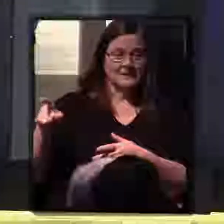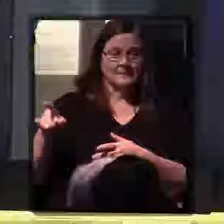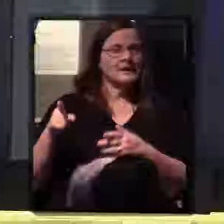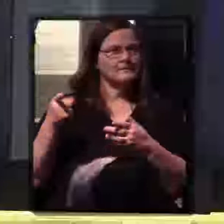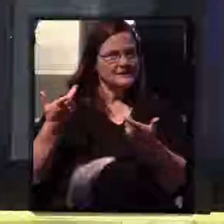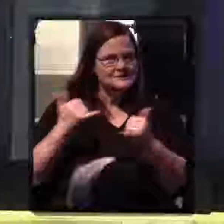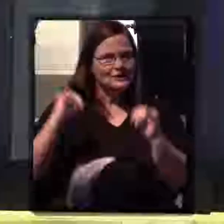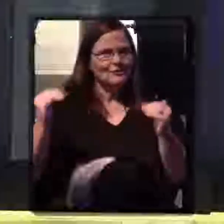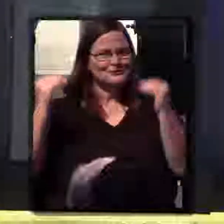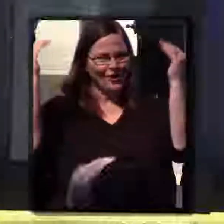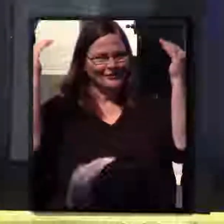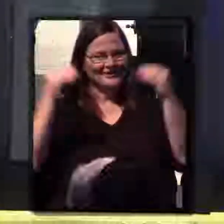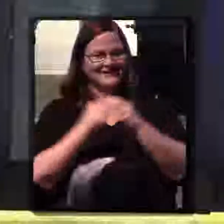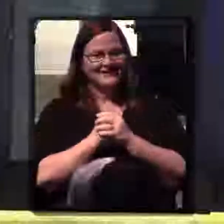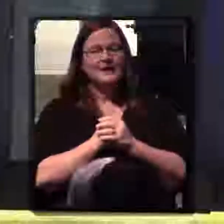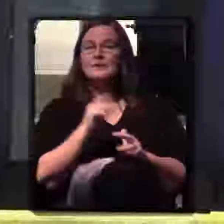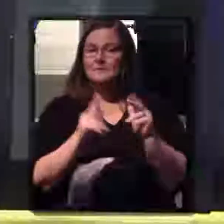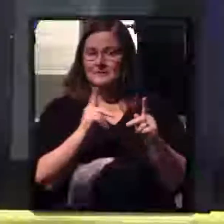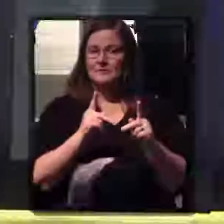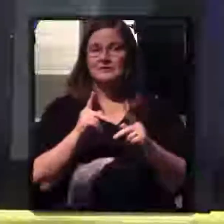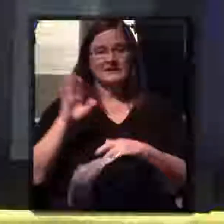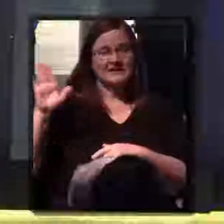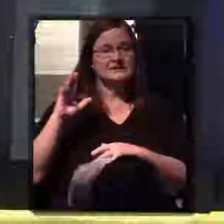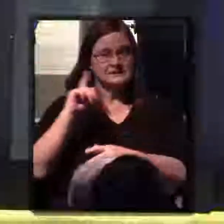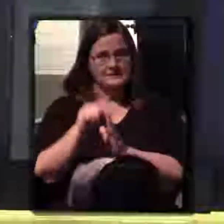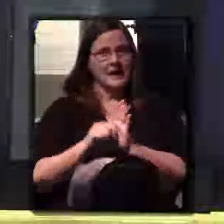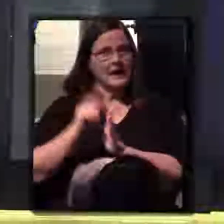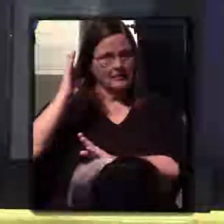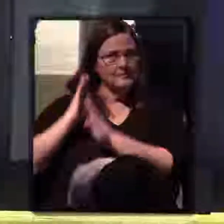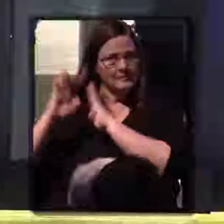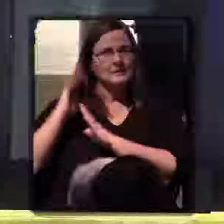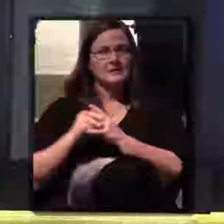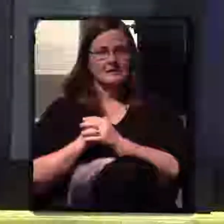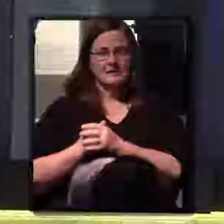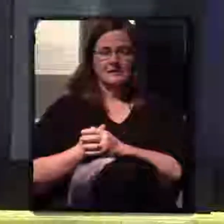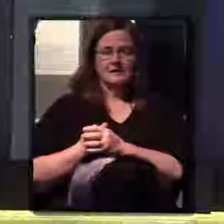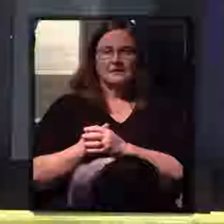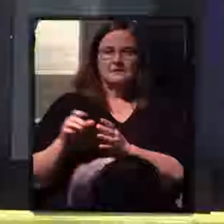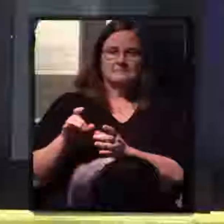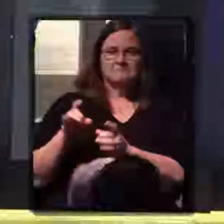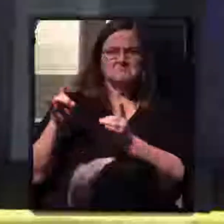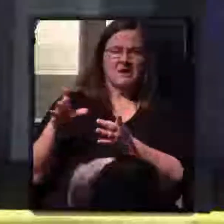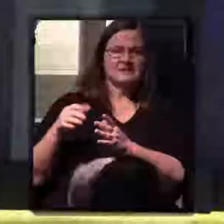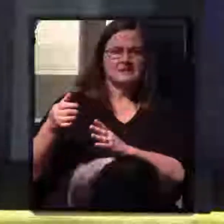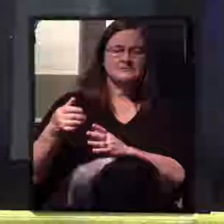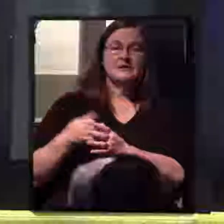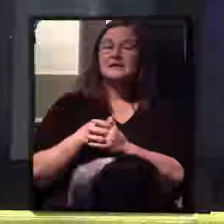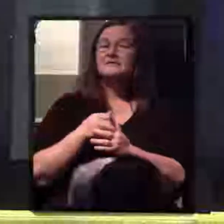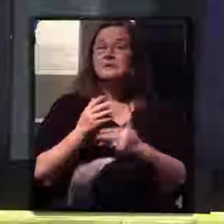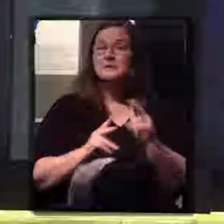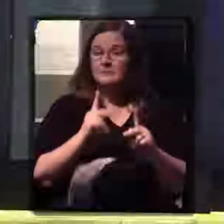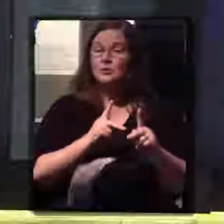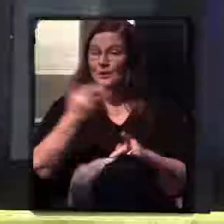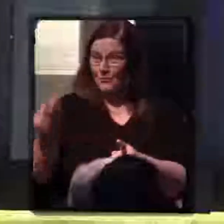is rejected by us. And if you think about it, the people of Jesus' day did that very thing,